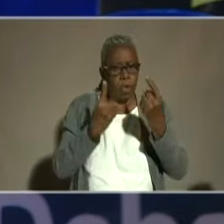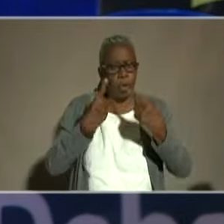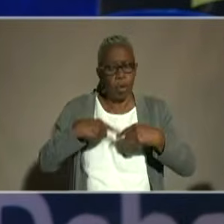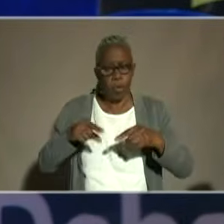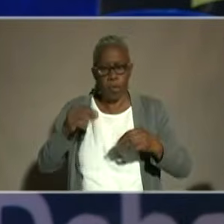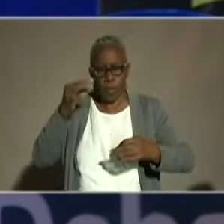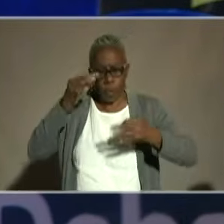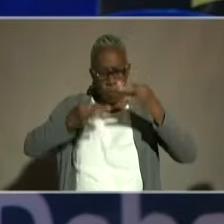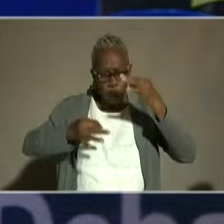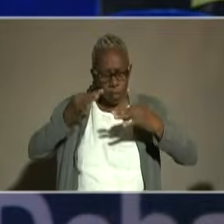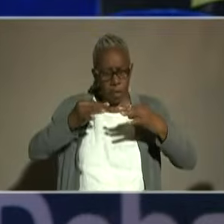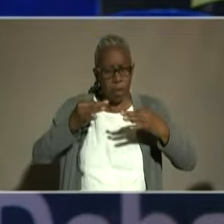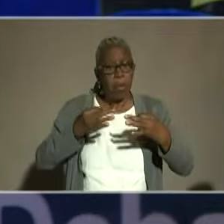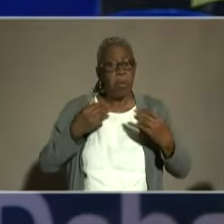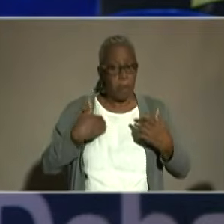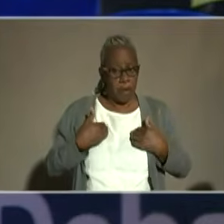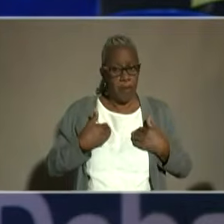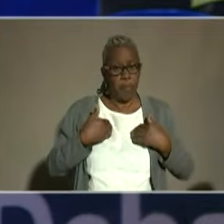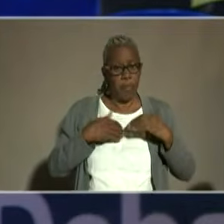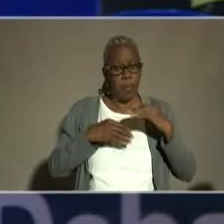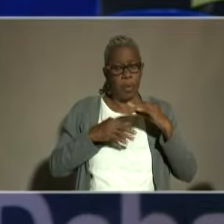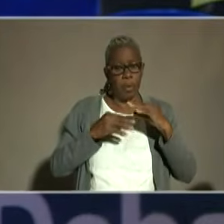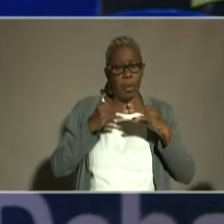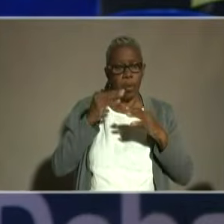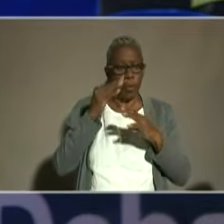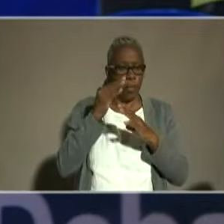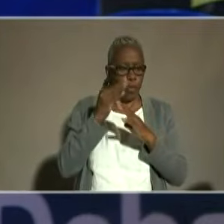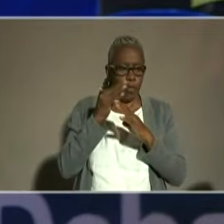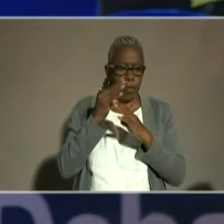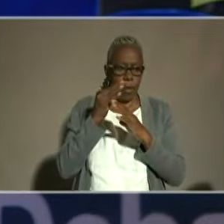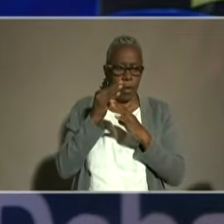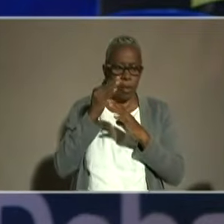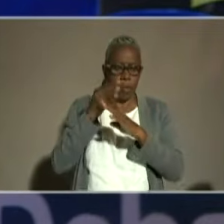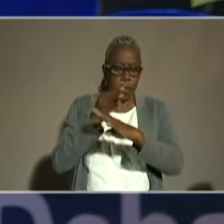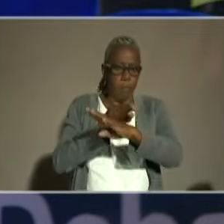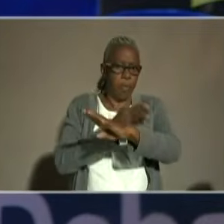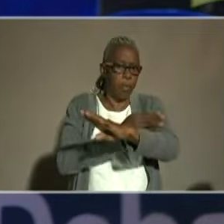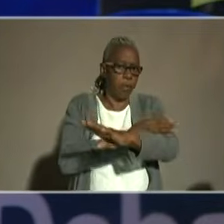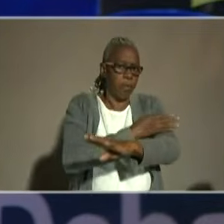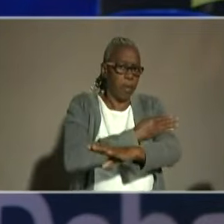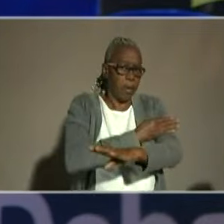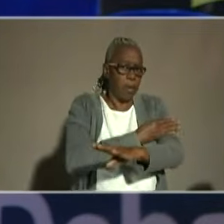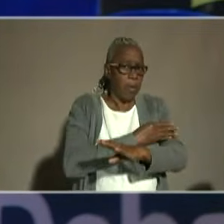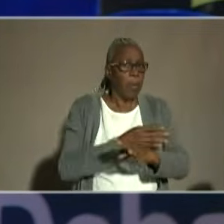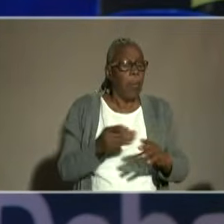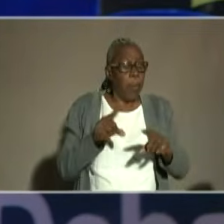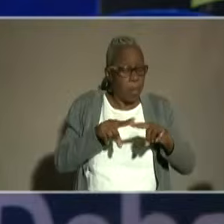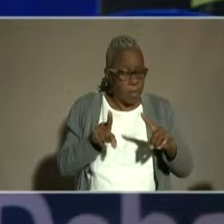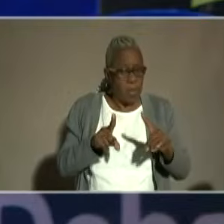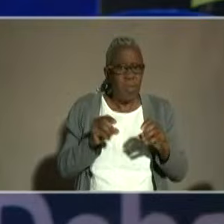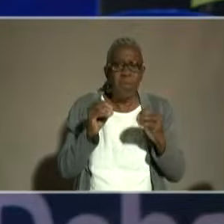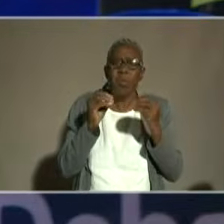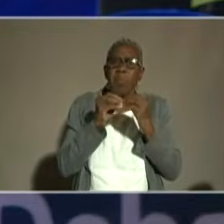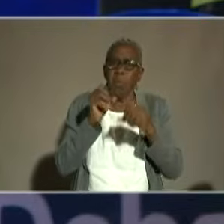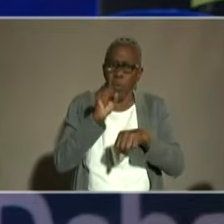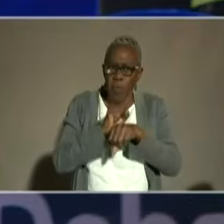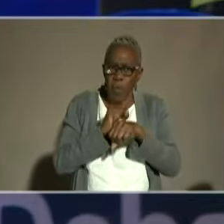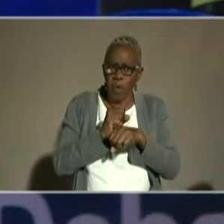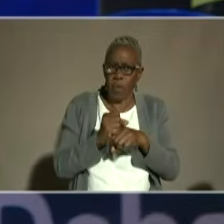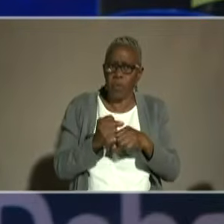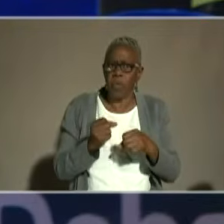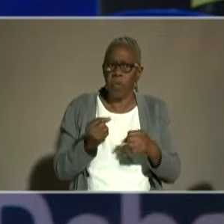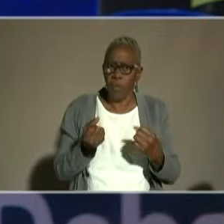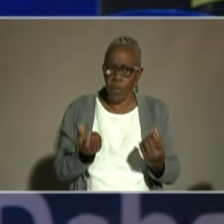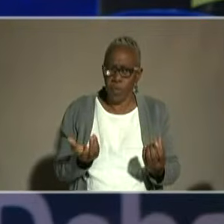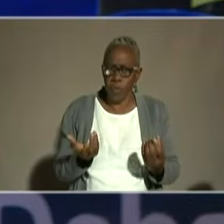been an improvement. However, I believe that there is still much more work to be done in terms of increasing